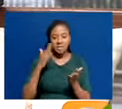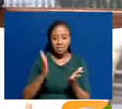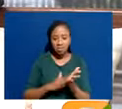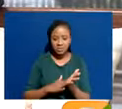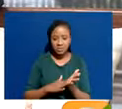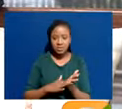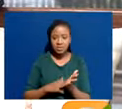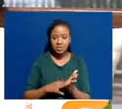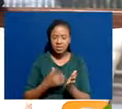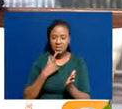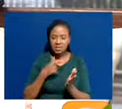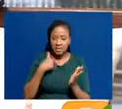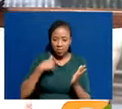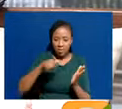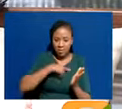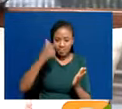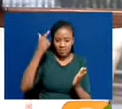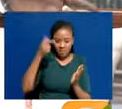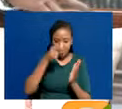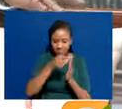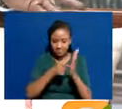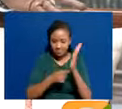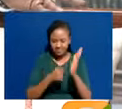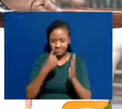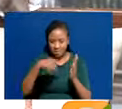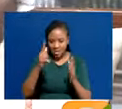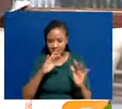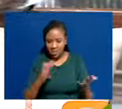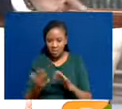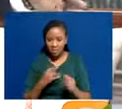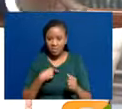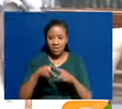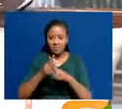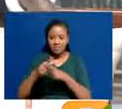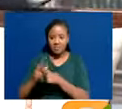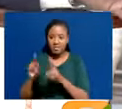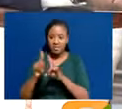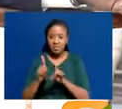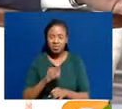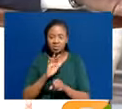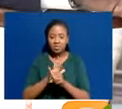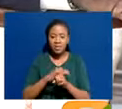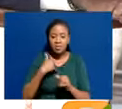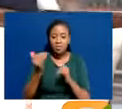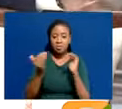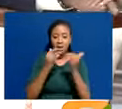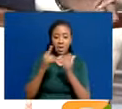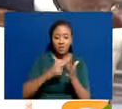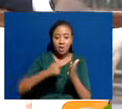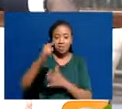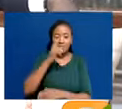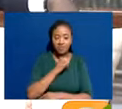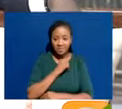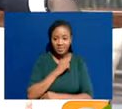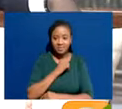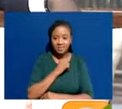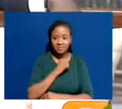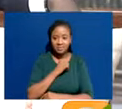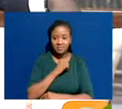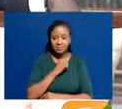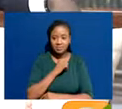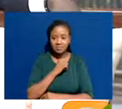are the ones we think are legit. You can pay these ones. Because they have to be paid. And many of those asking, actually the ones who passed it in the assembly, because you have to pay them. You can't just say we won't pay